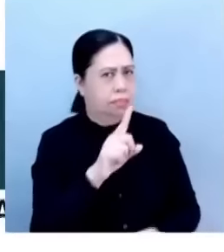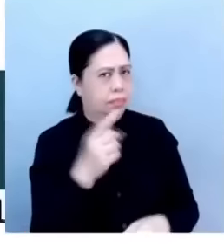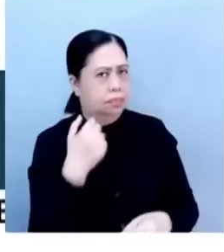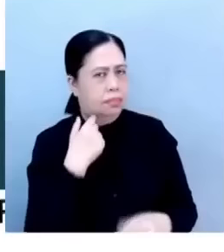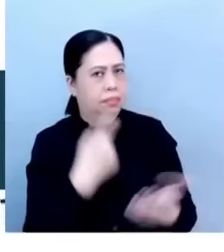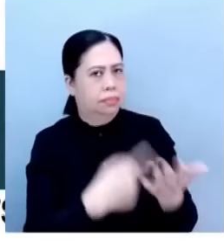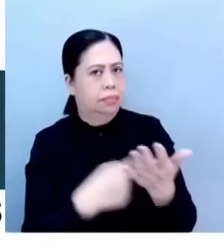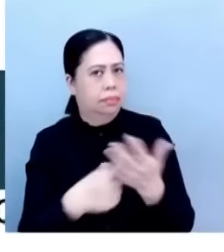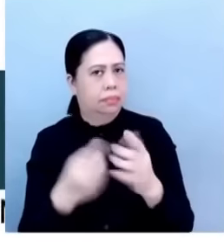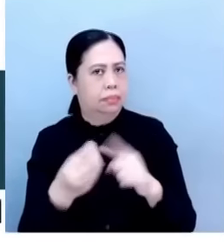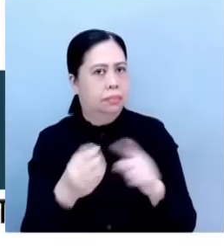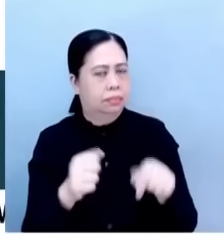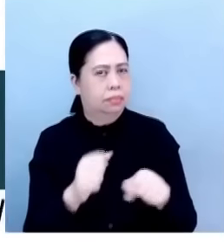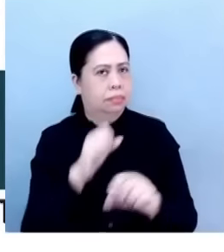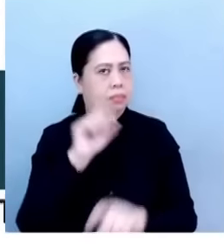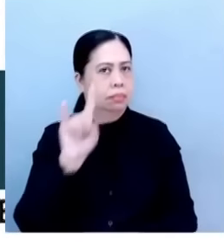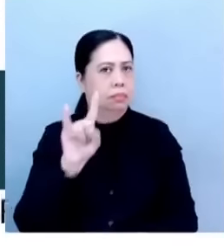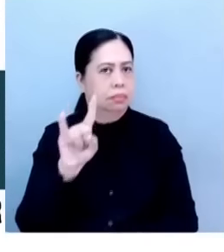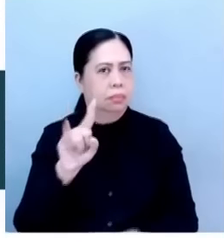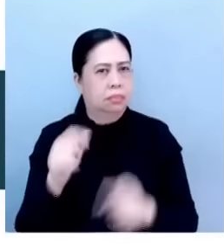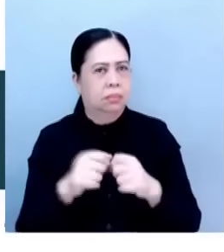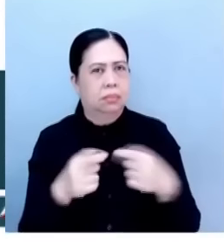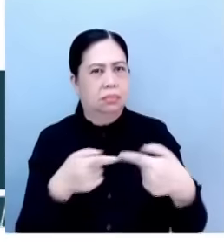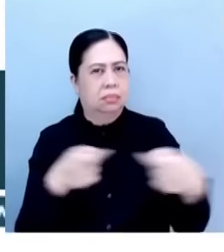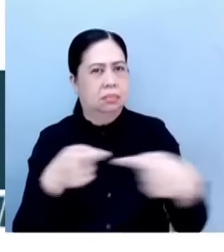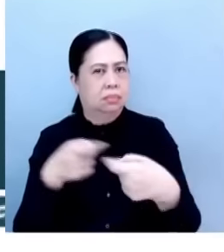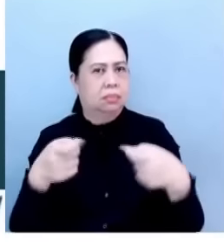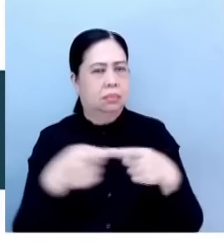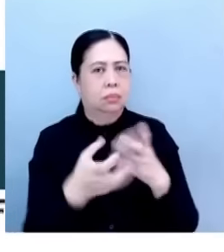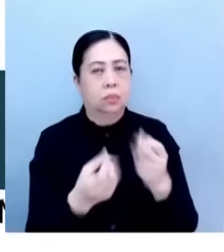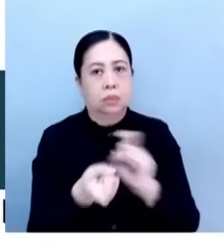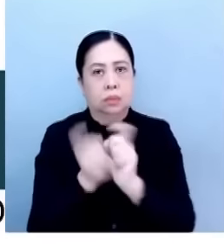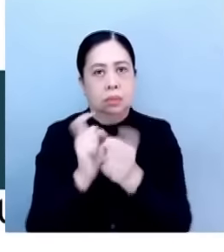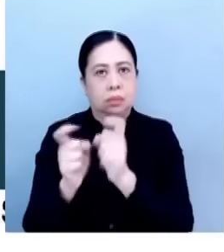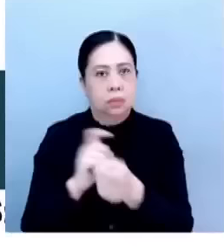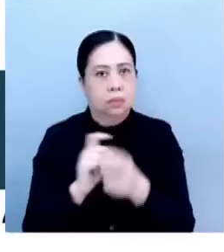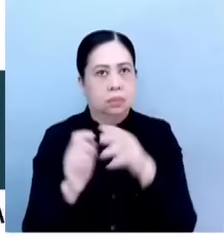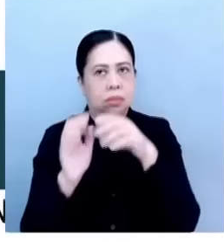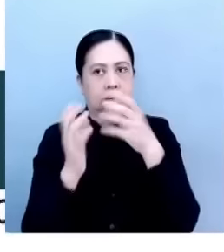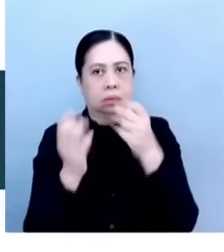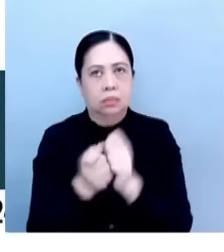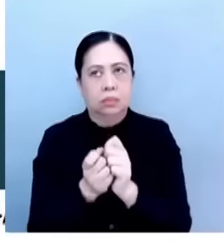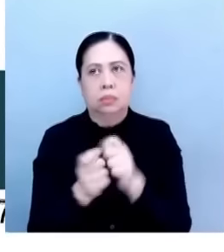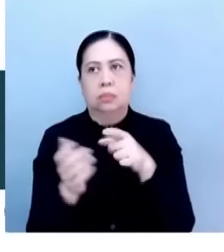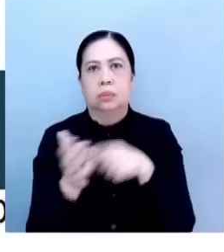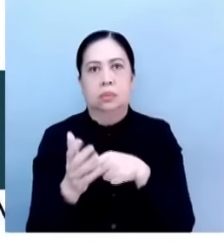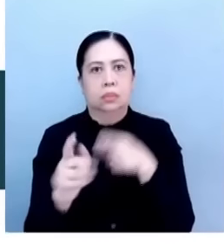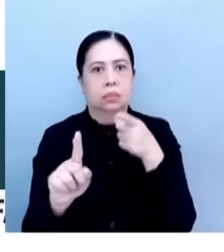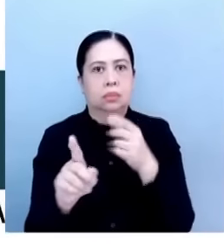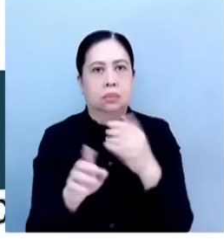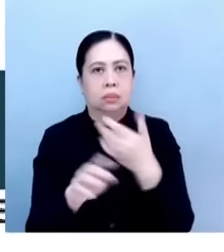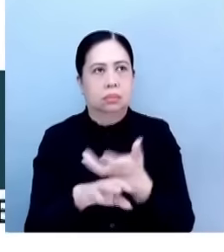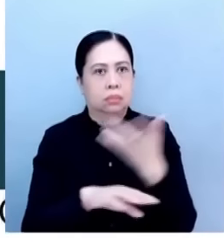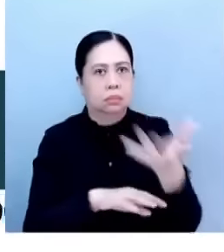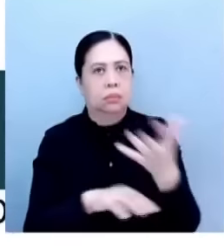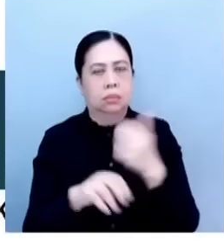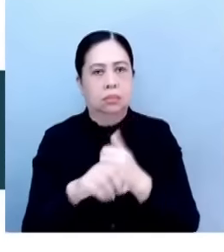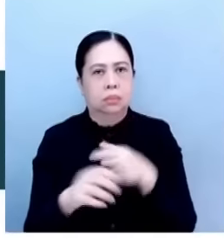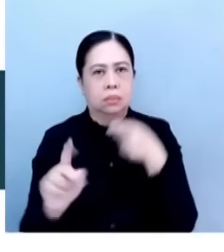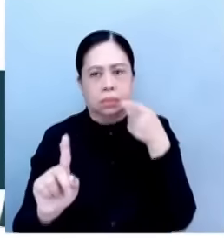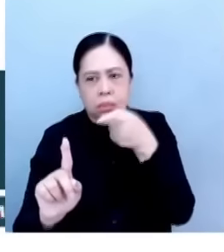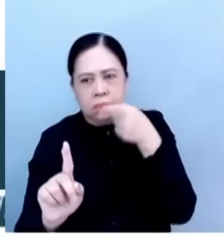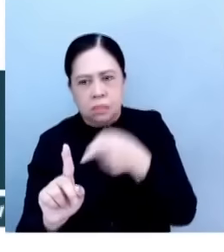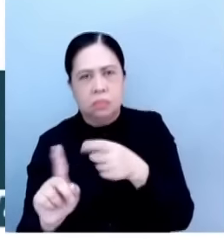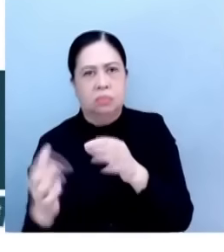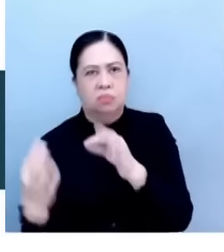about the ad, that it reeks of revisionism and that it is misleading, that it points to the 1987 Constitution as the